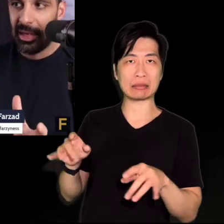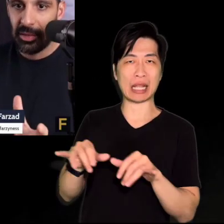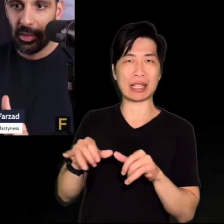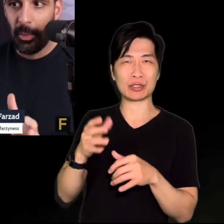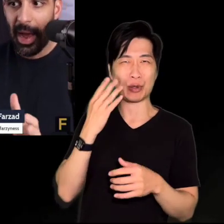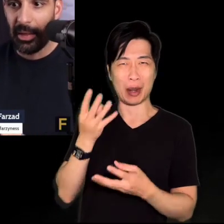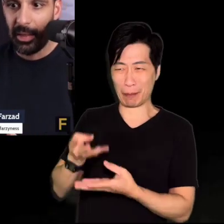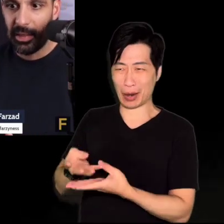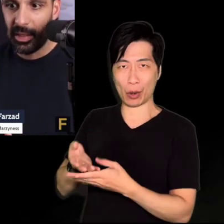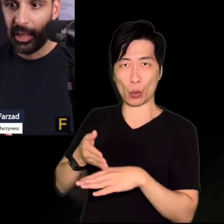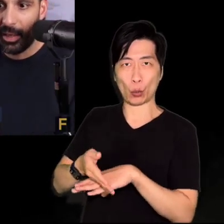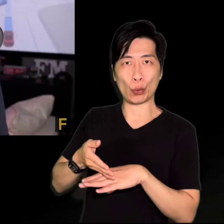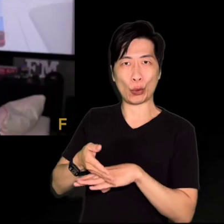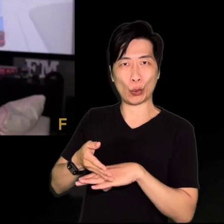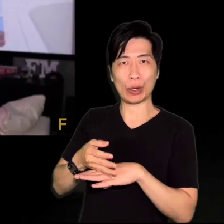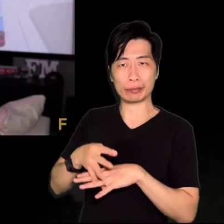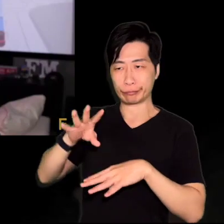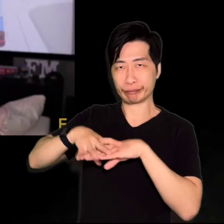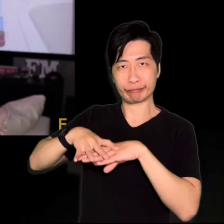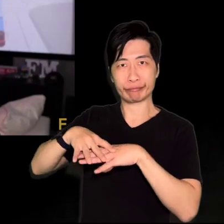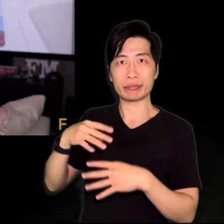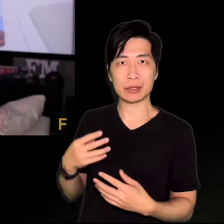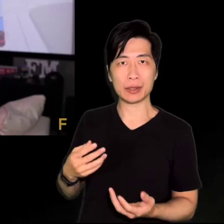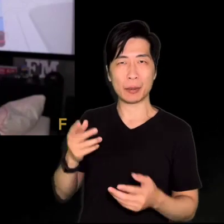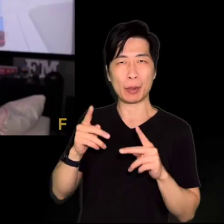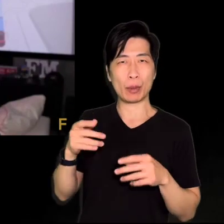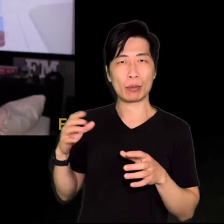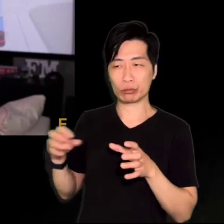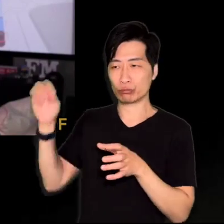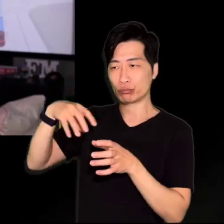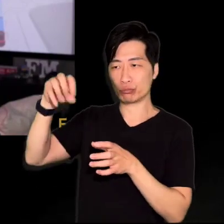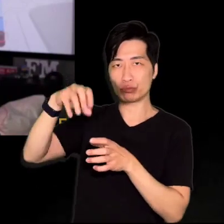pallet size. So a pallet is like, one of those things, those